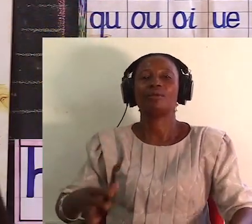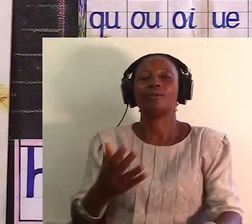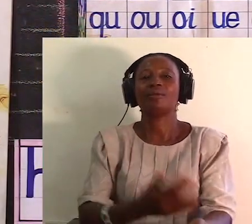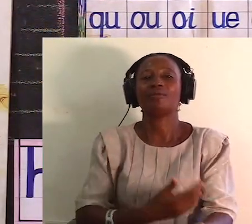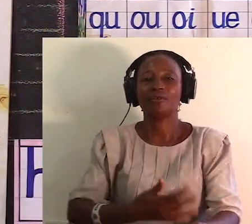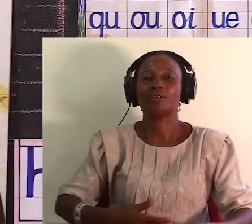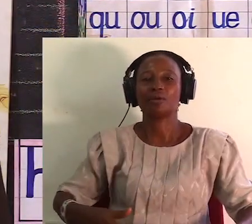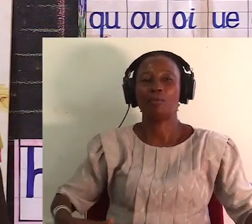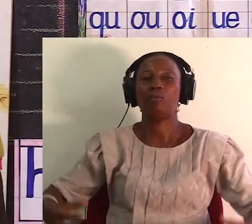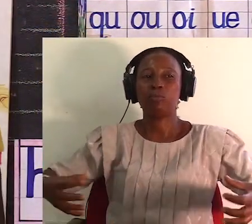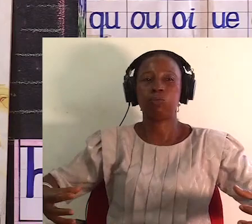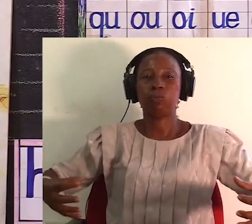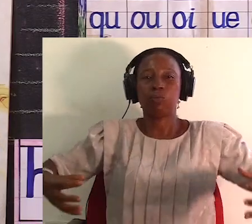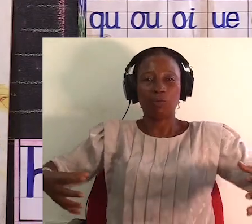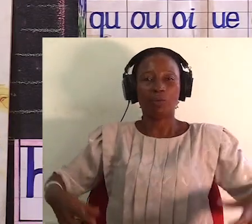Now,